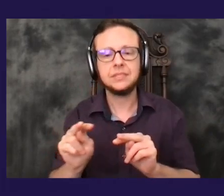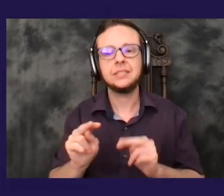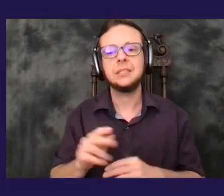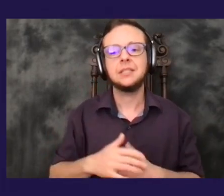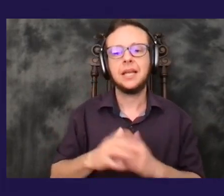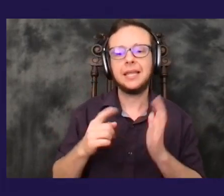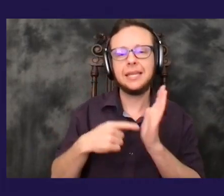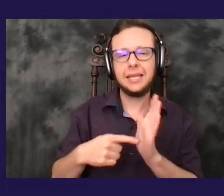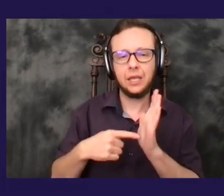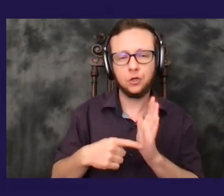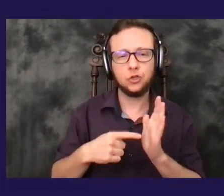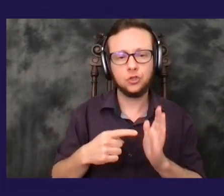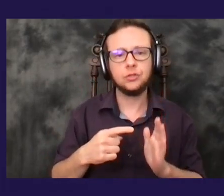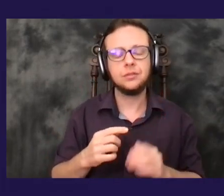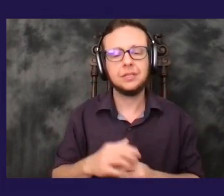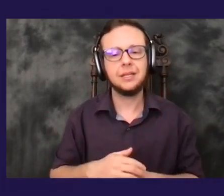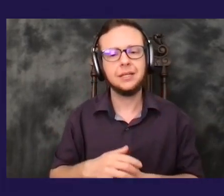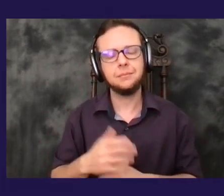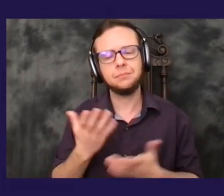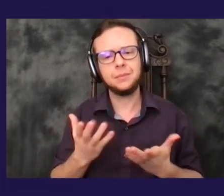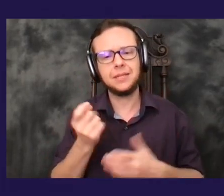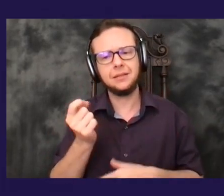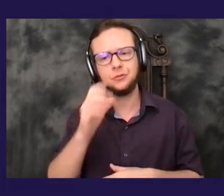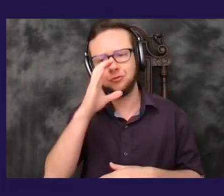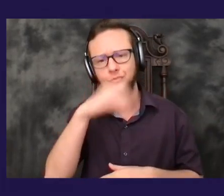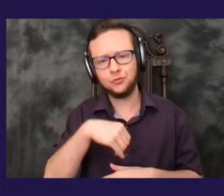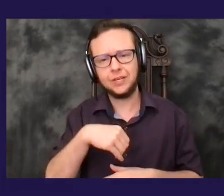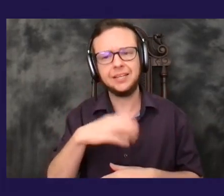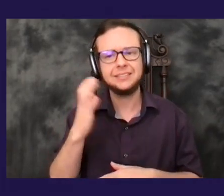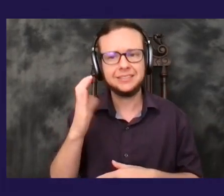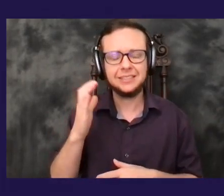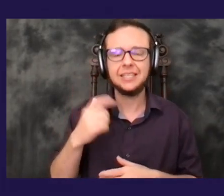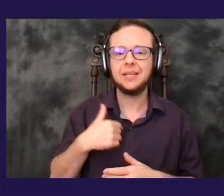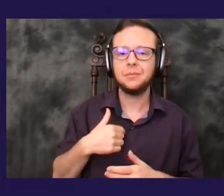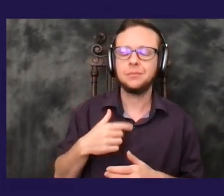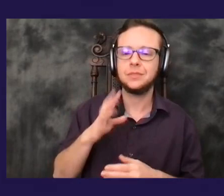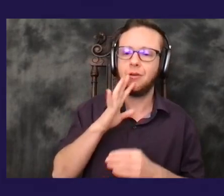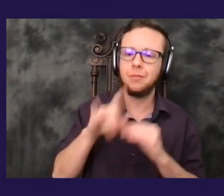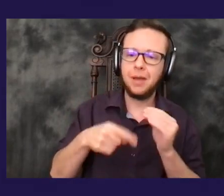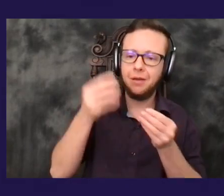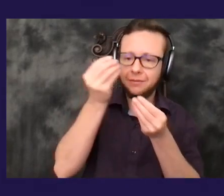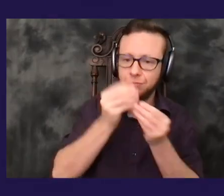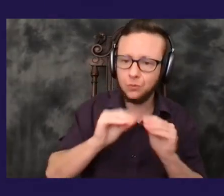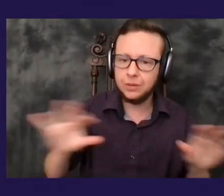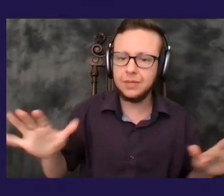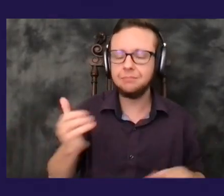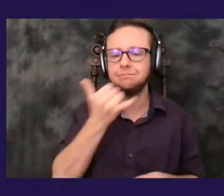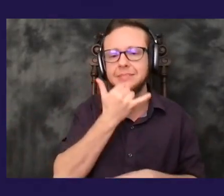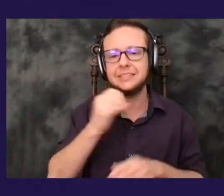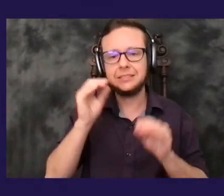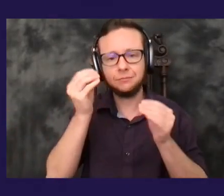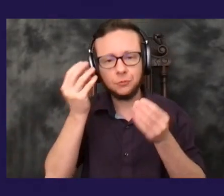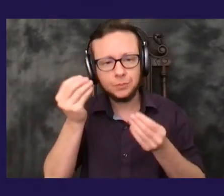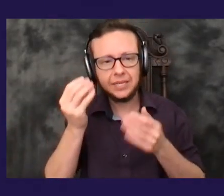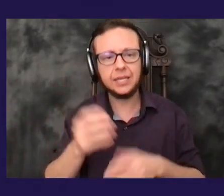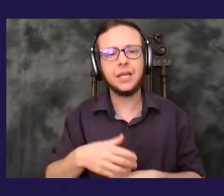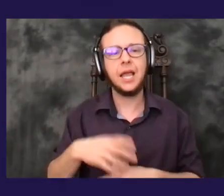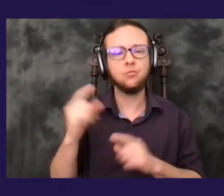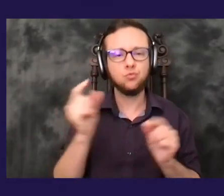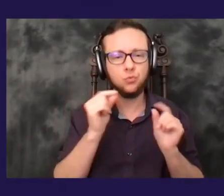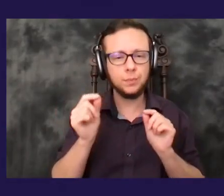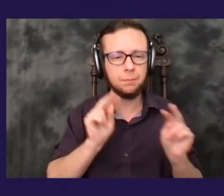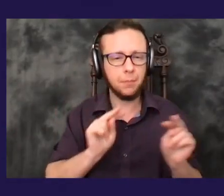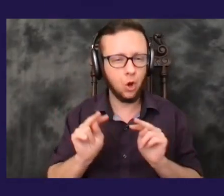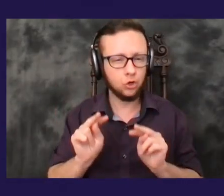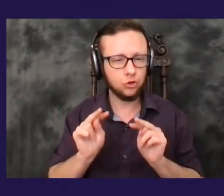bit of a strange discussion to be having when we're talking about infodemics and misinformation and rumor monitoring. But my goal here today